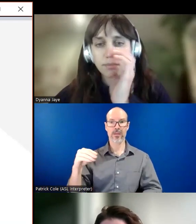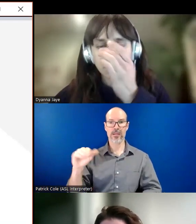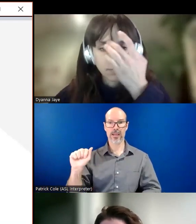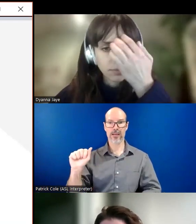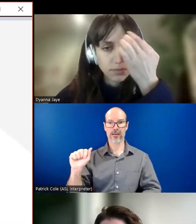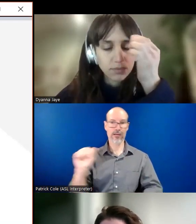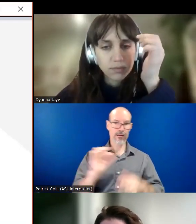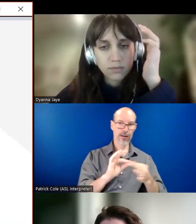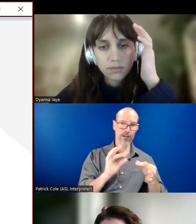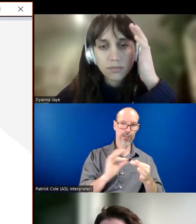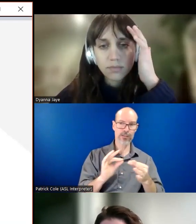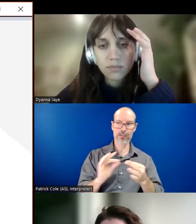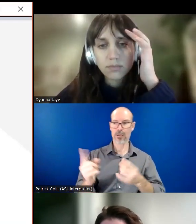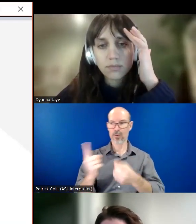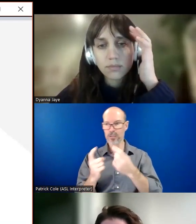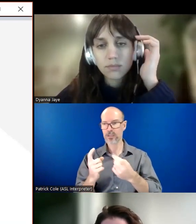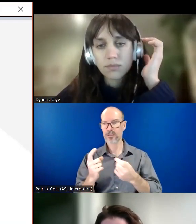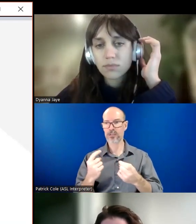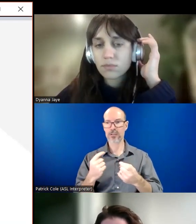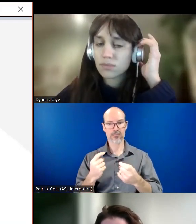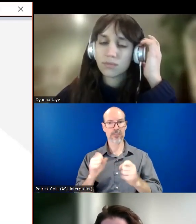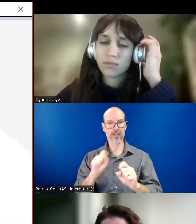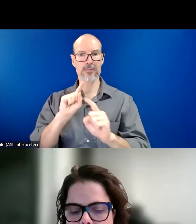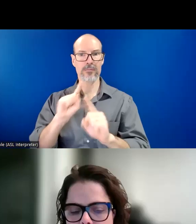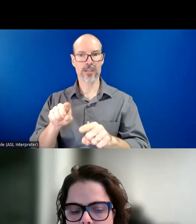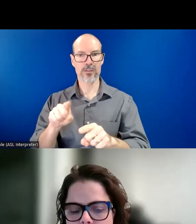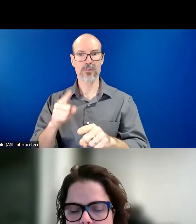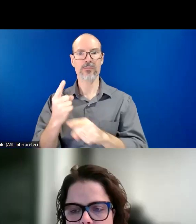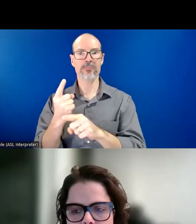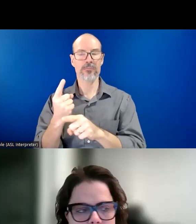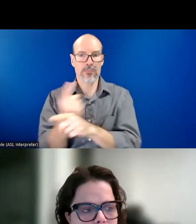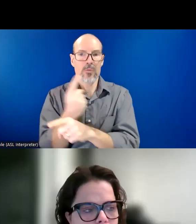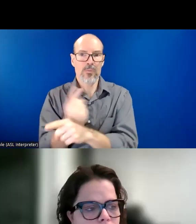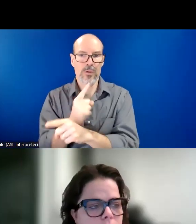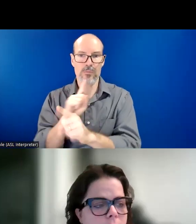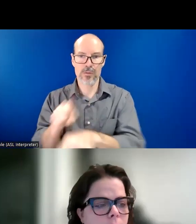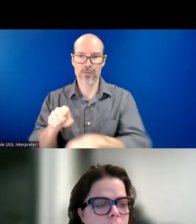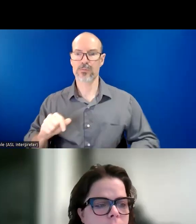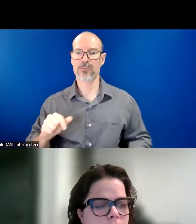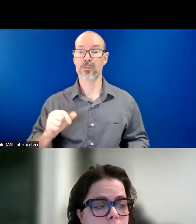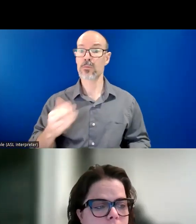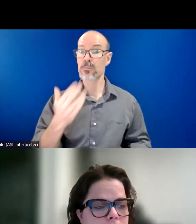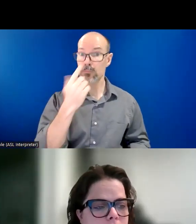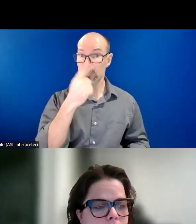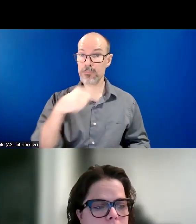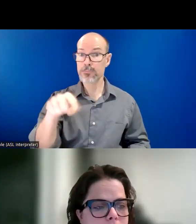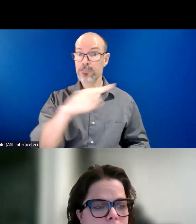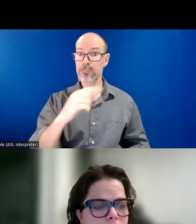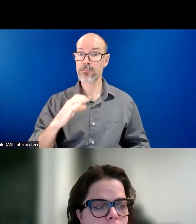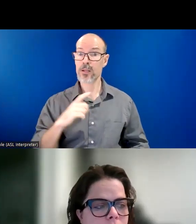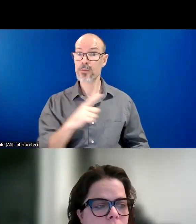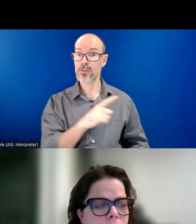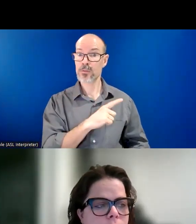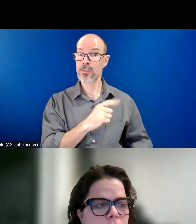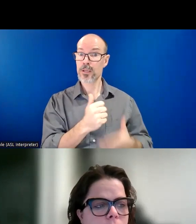and answers where when appropriate. So Kessel, if you can help me facilitate that.